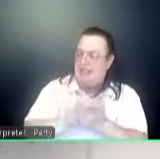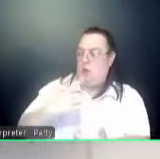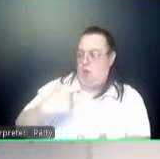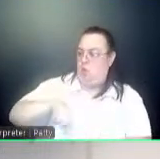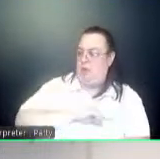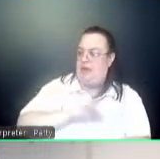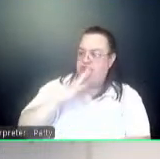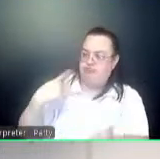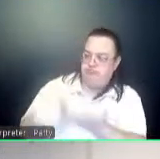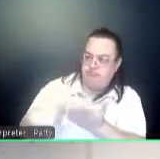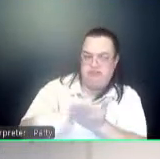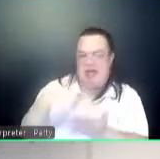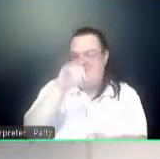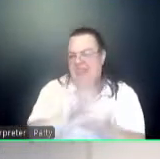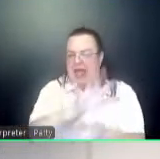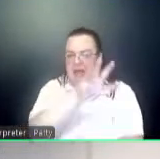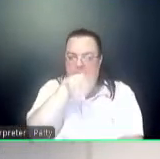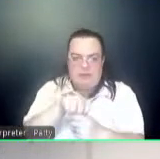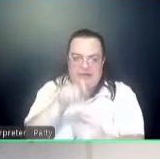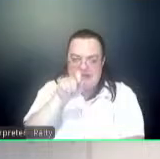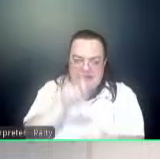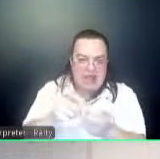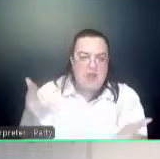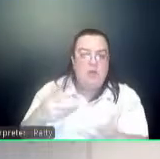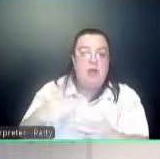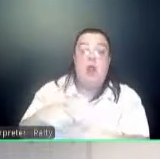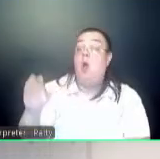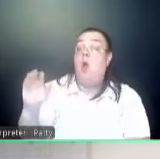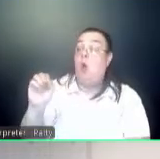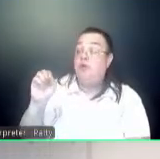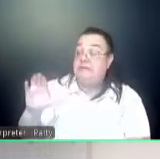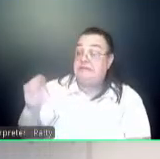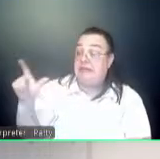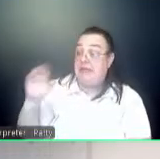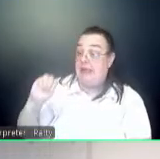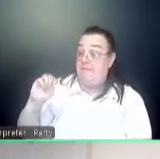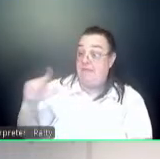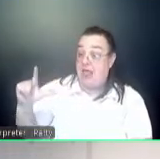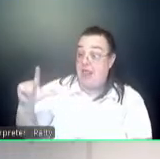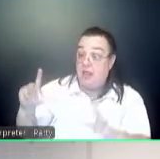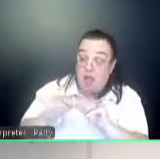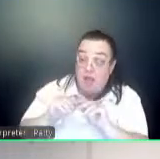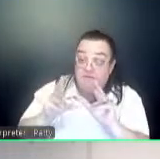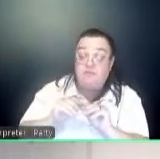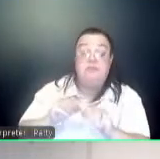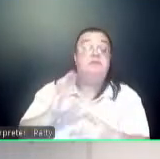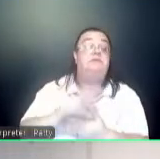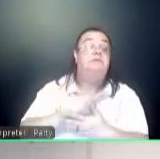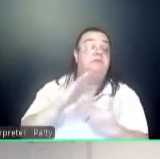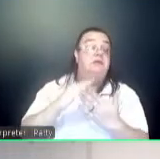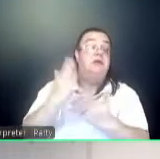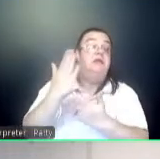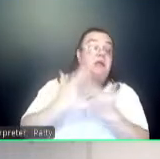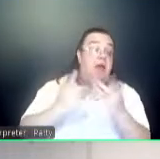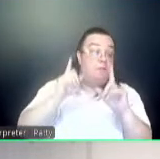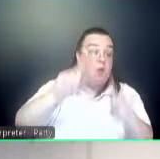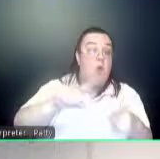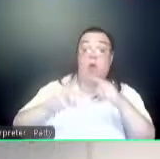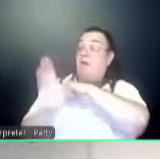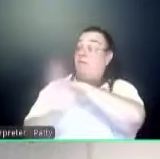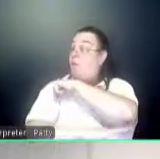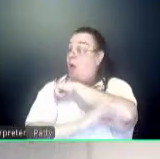this entails. The Ocean City MML conference. Some go to the fall